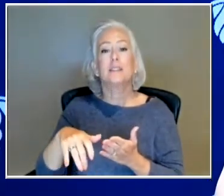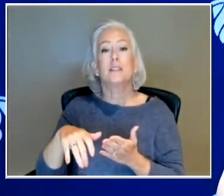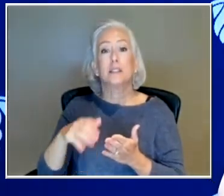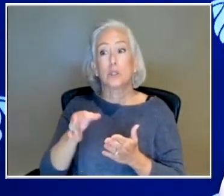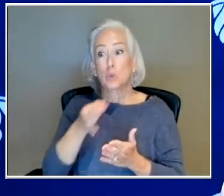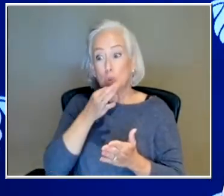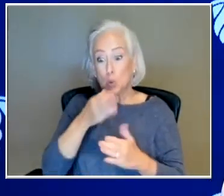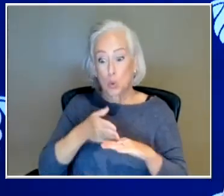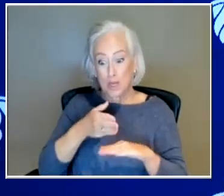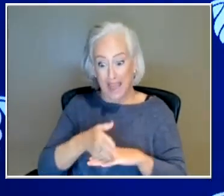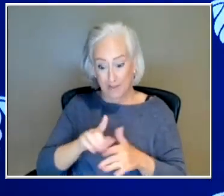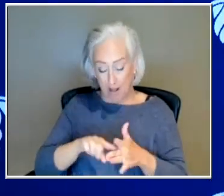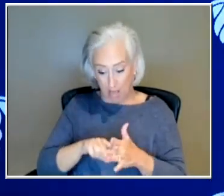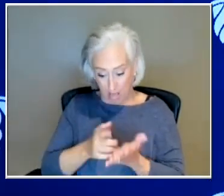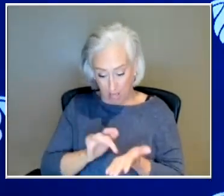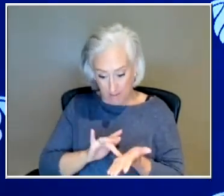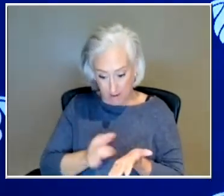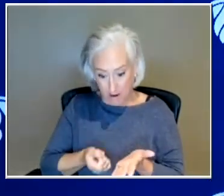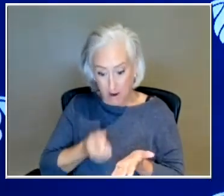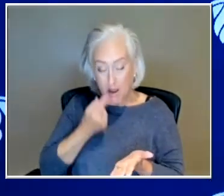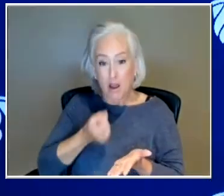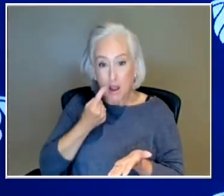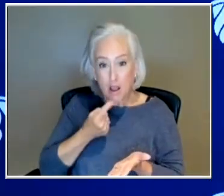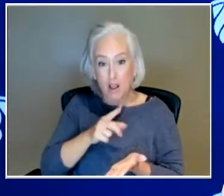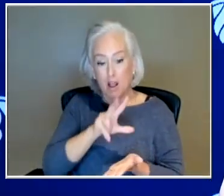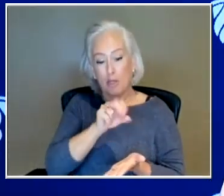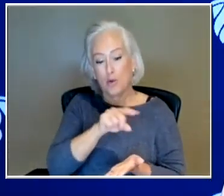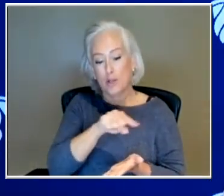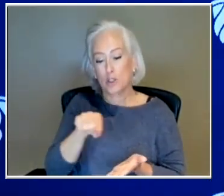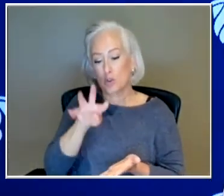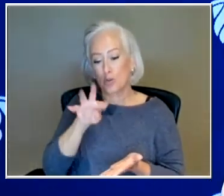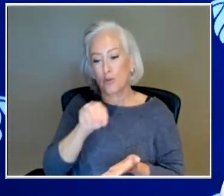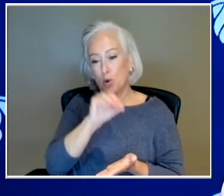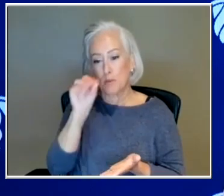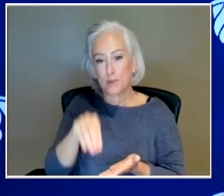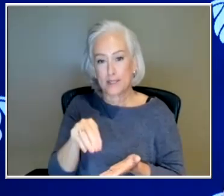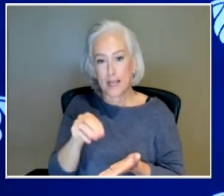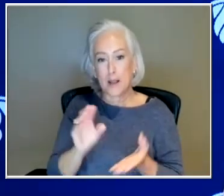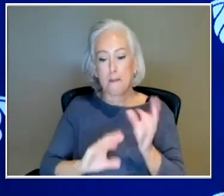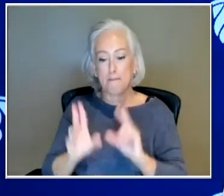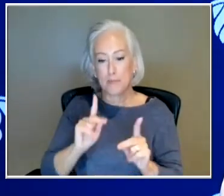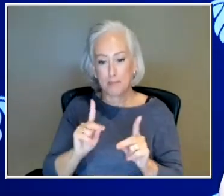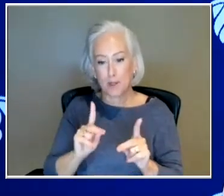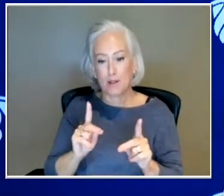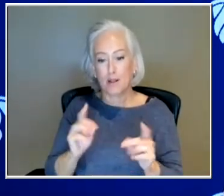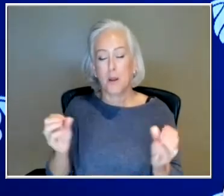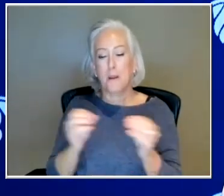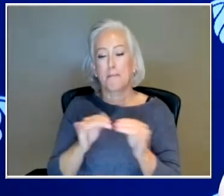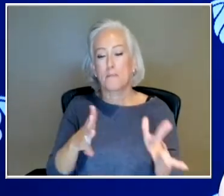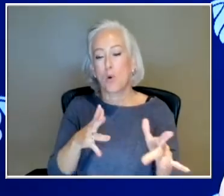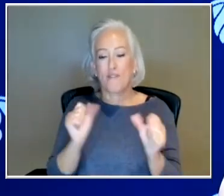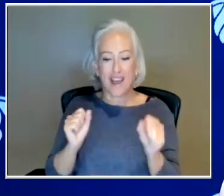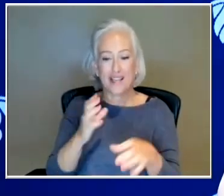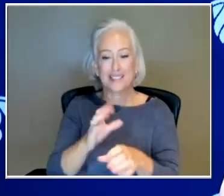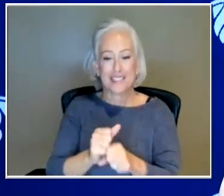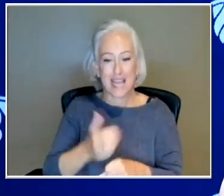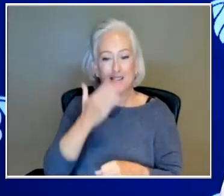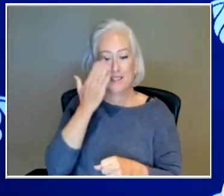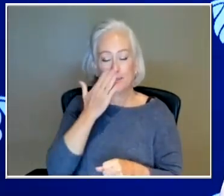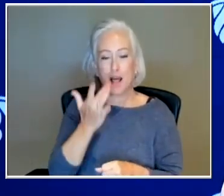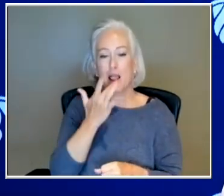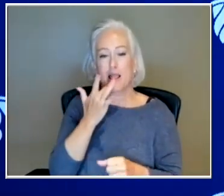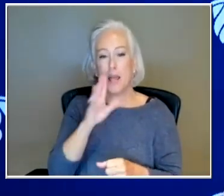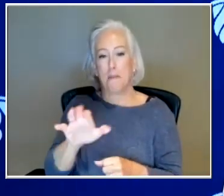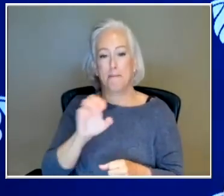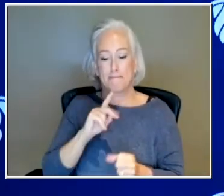take the medication, about 30 to 40% of people had quicker resolution of that problem, and they could start to smell